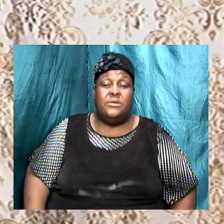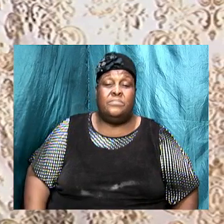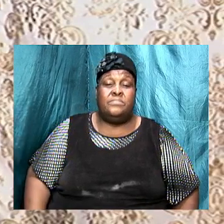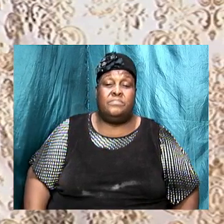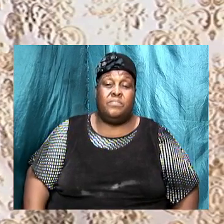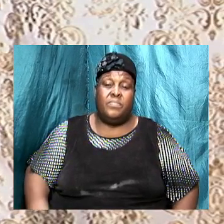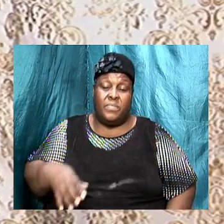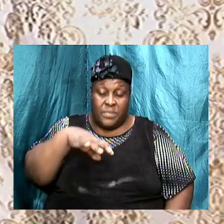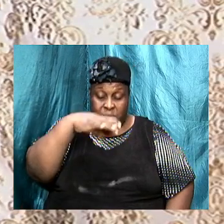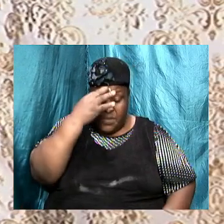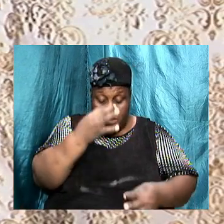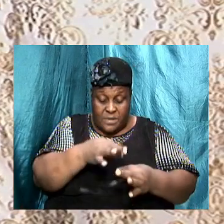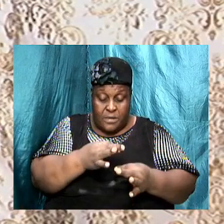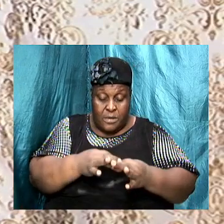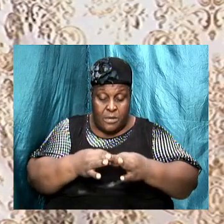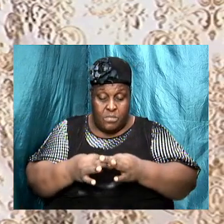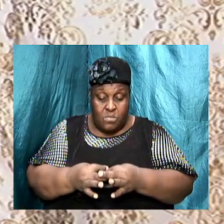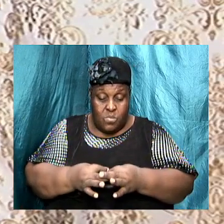that faith